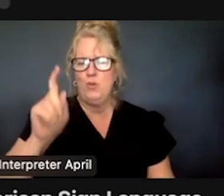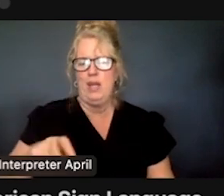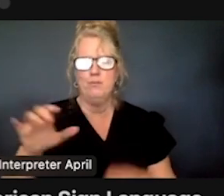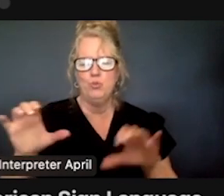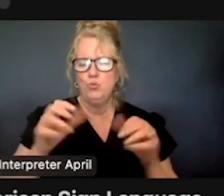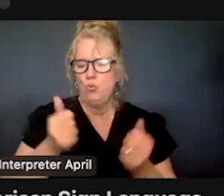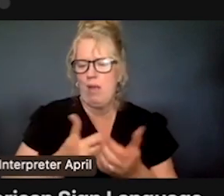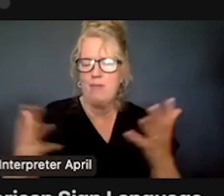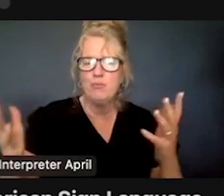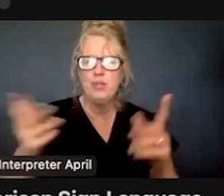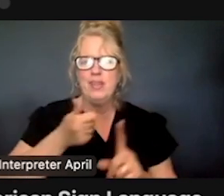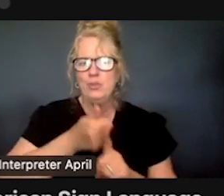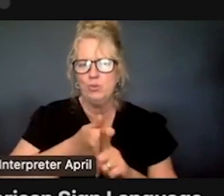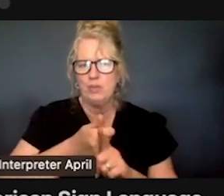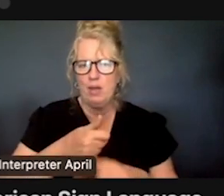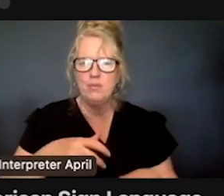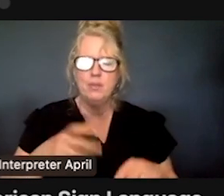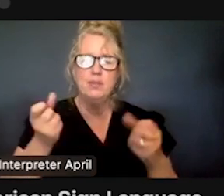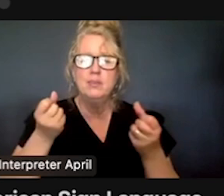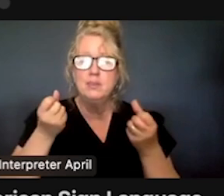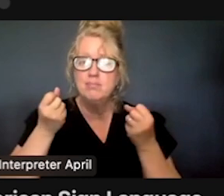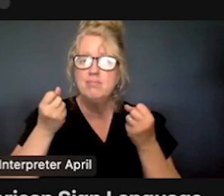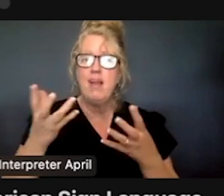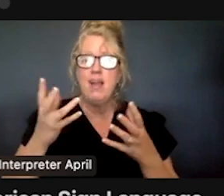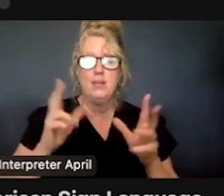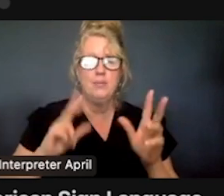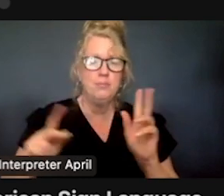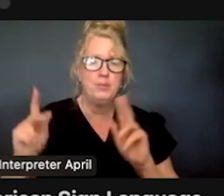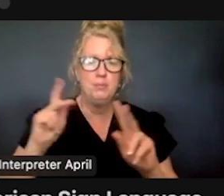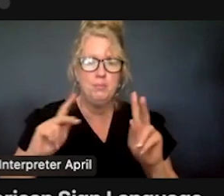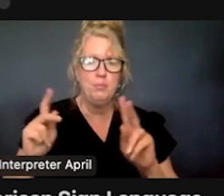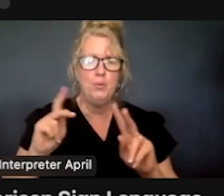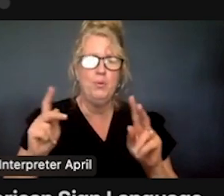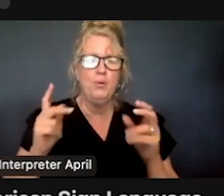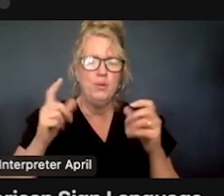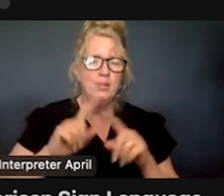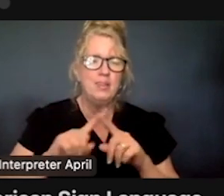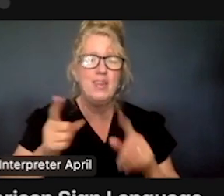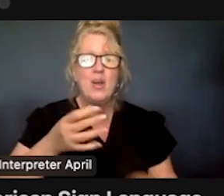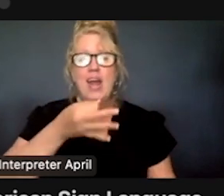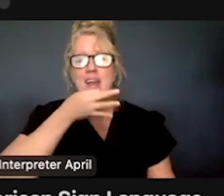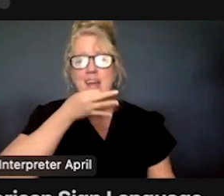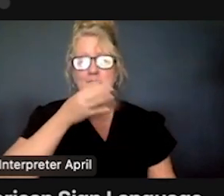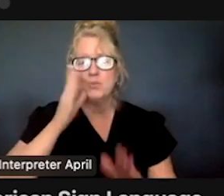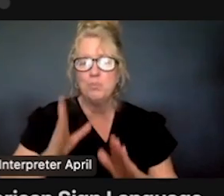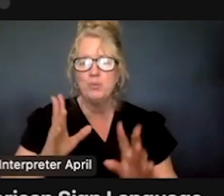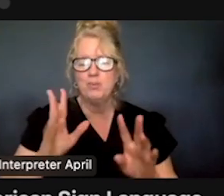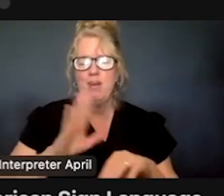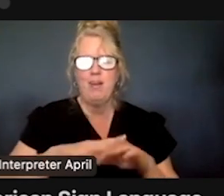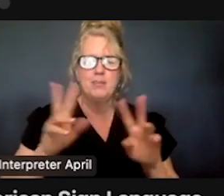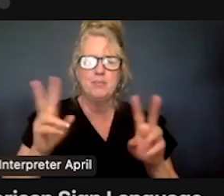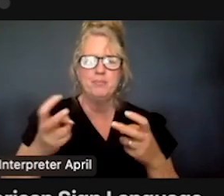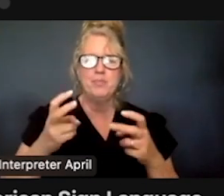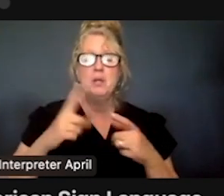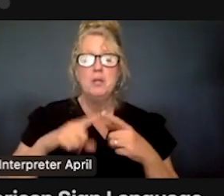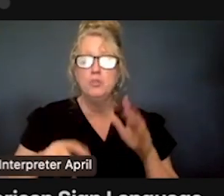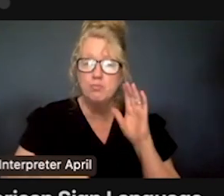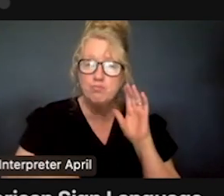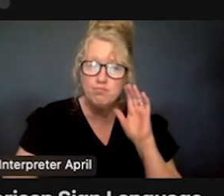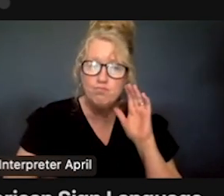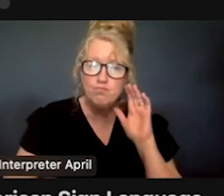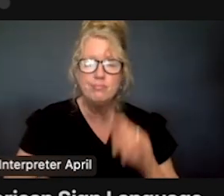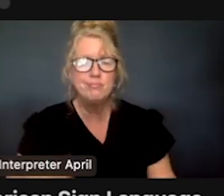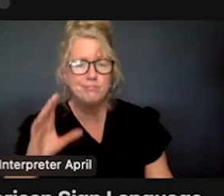yourself. There are a lot of people with, a lot of subject matter experts out there. Lean in, listen to the